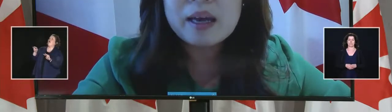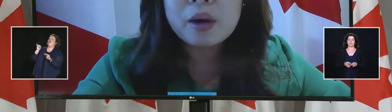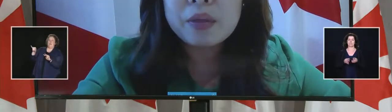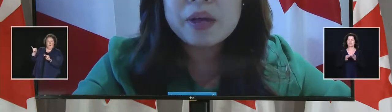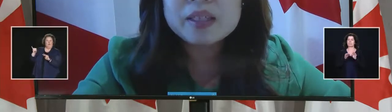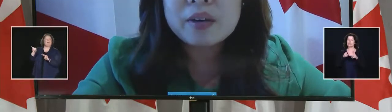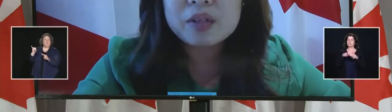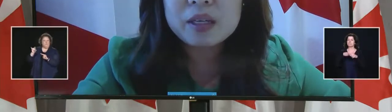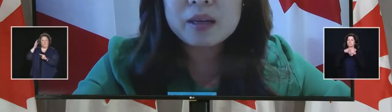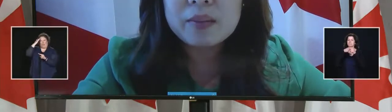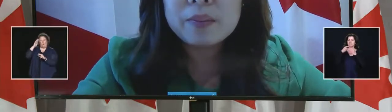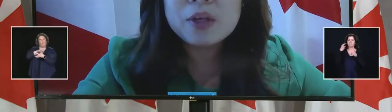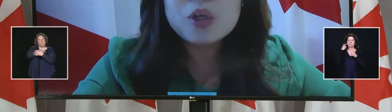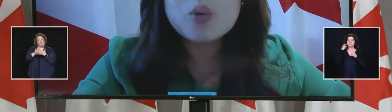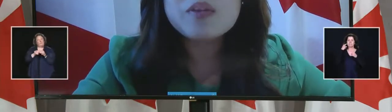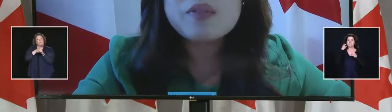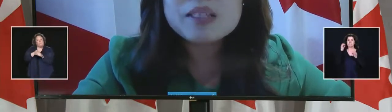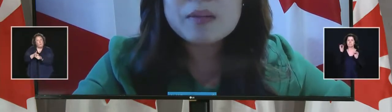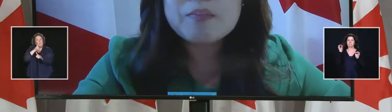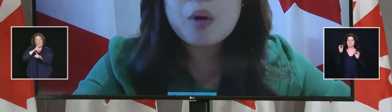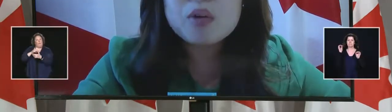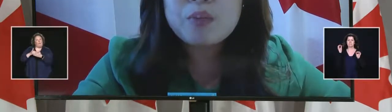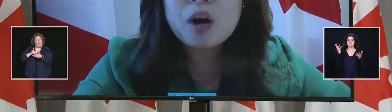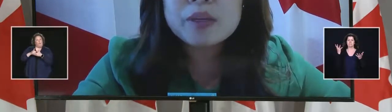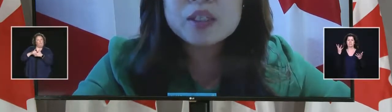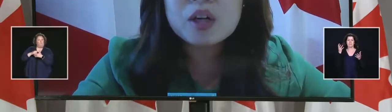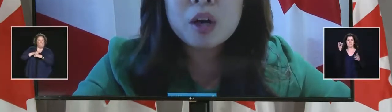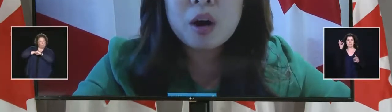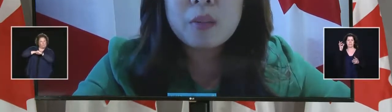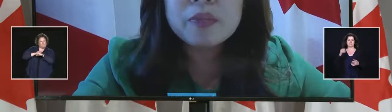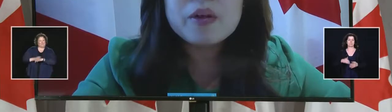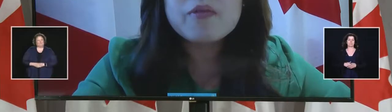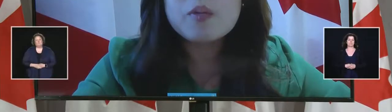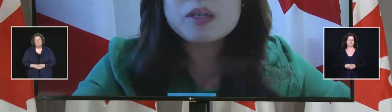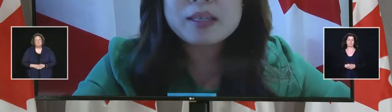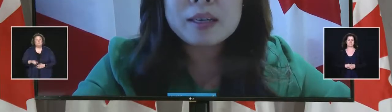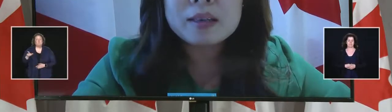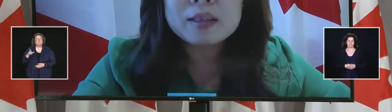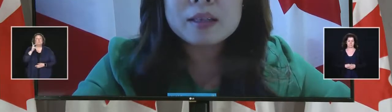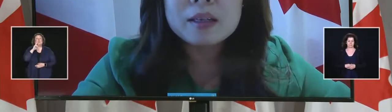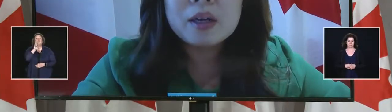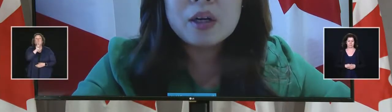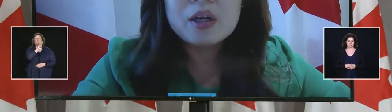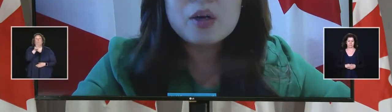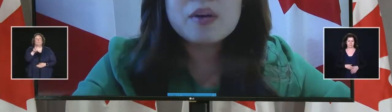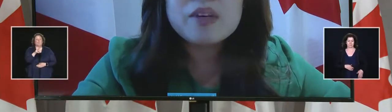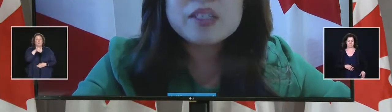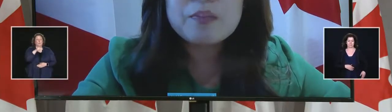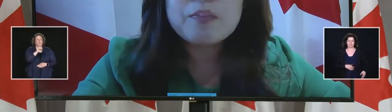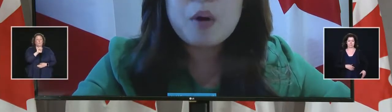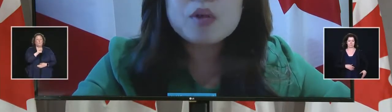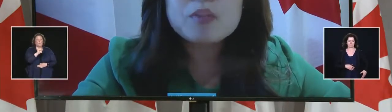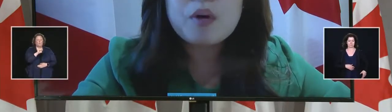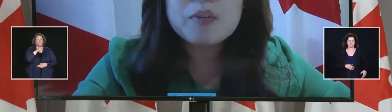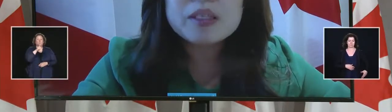Canadians' health and safety. You can visit postpromise.com for more details. You can